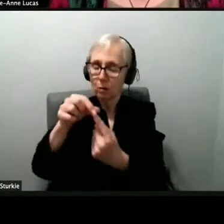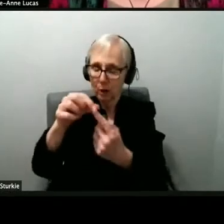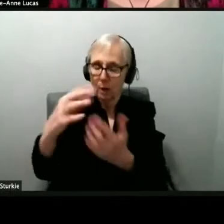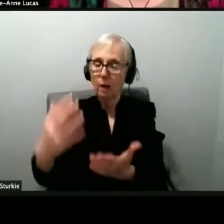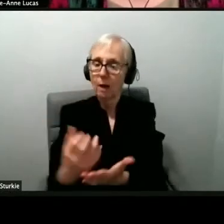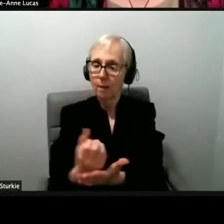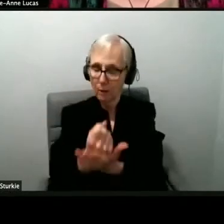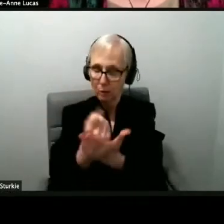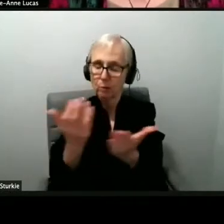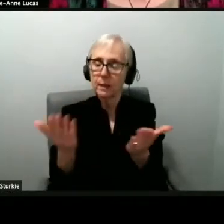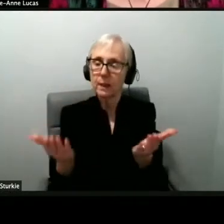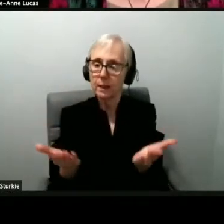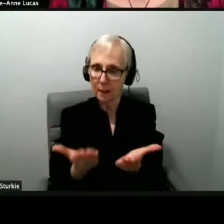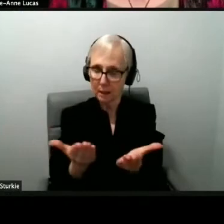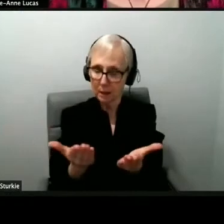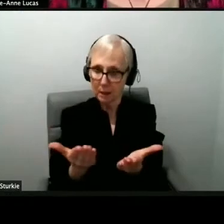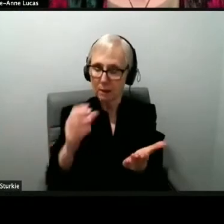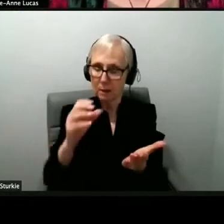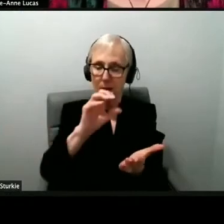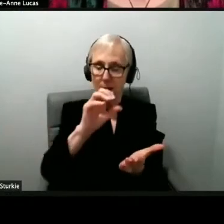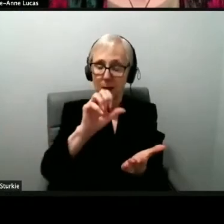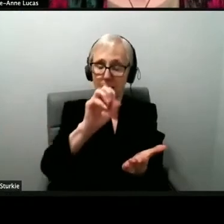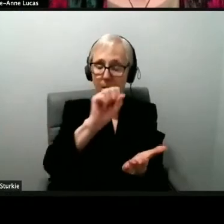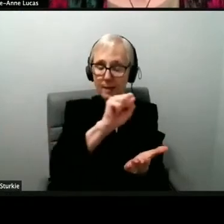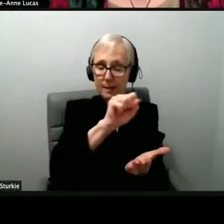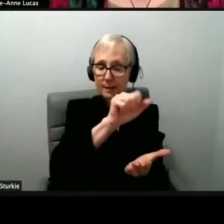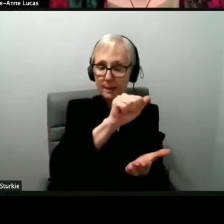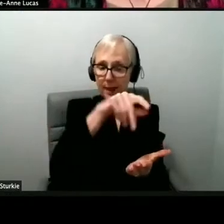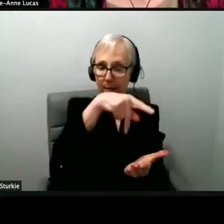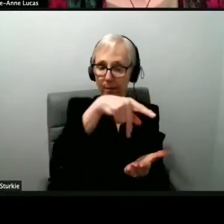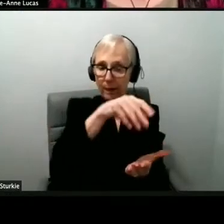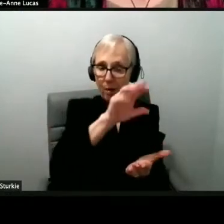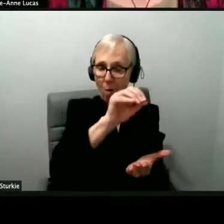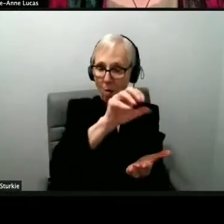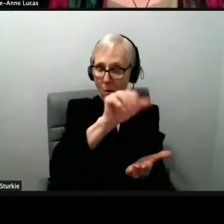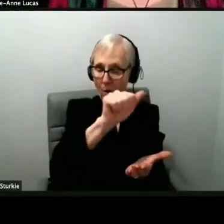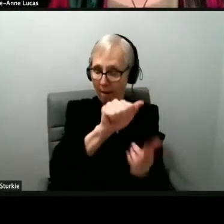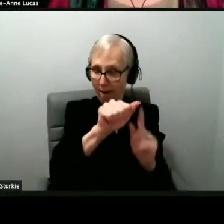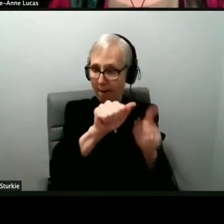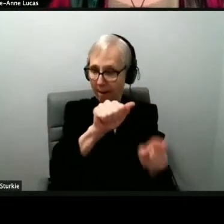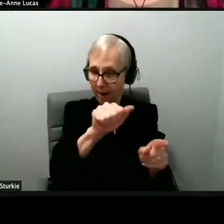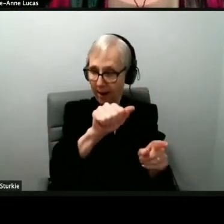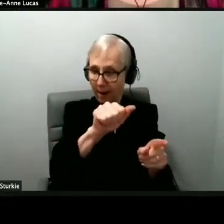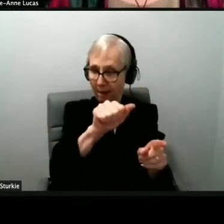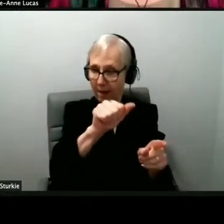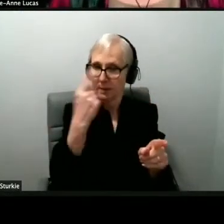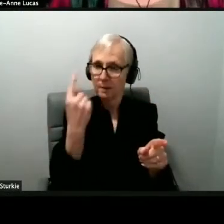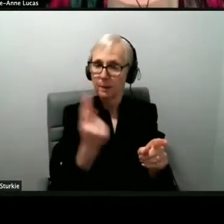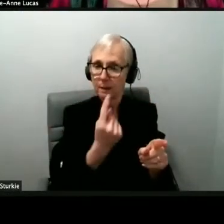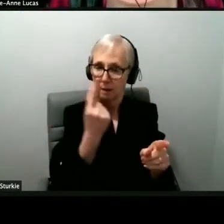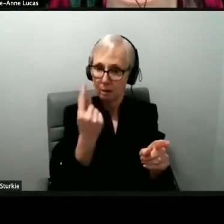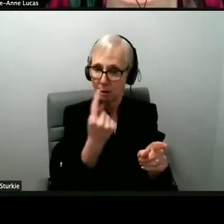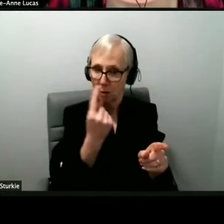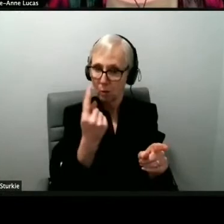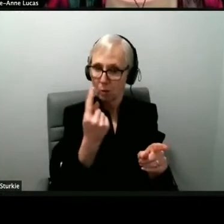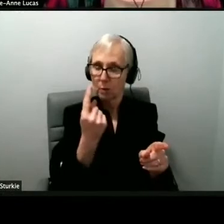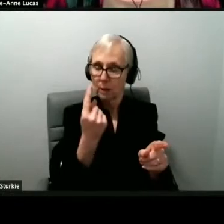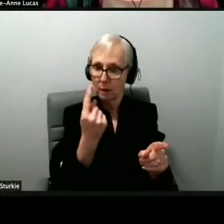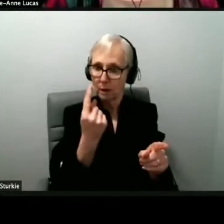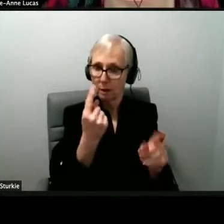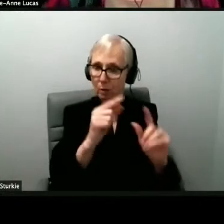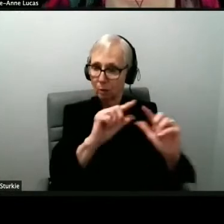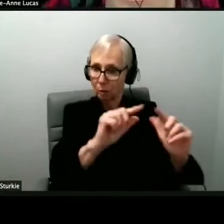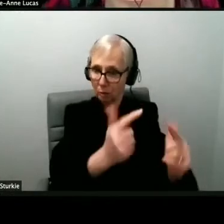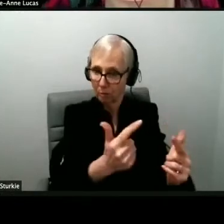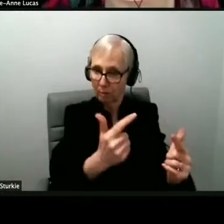here so that they can hear what it is that we're asking. SOPOA has been the only force that